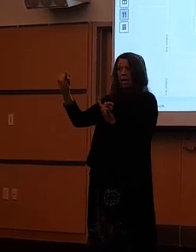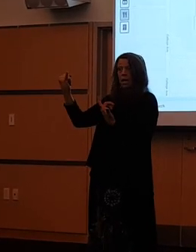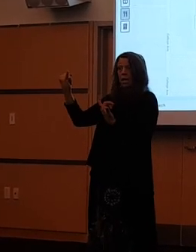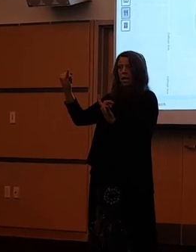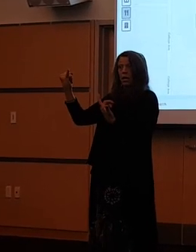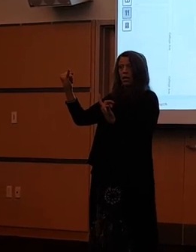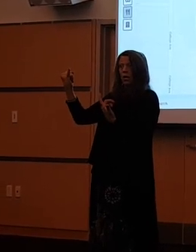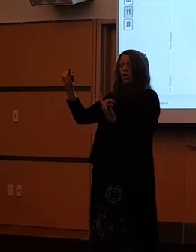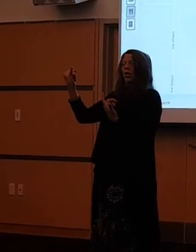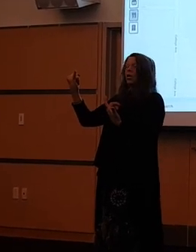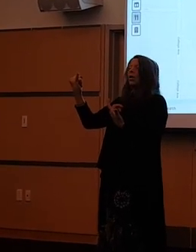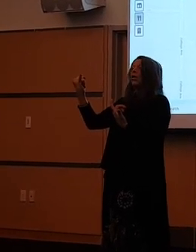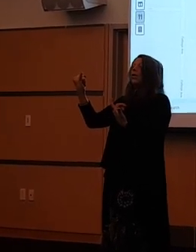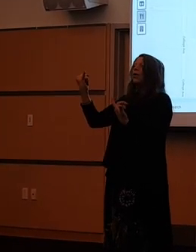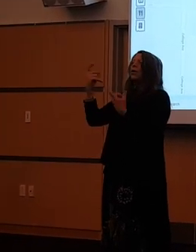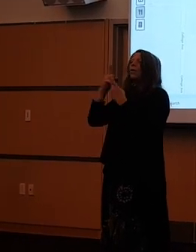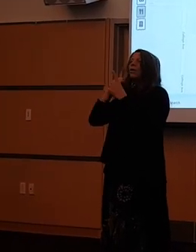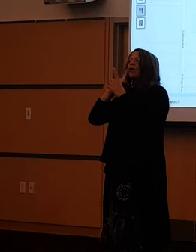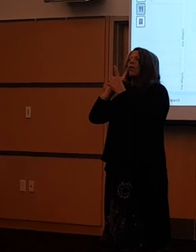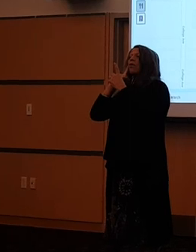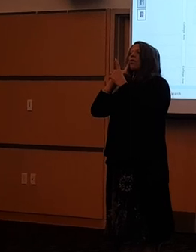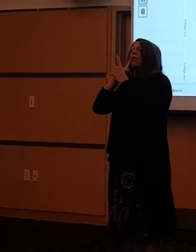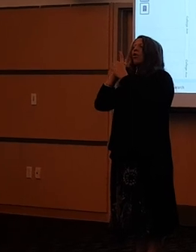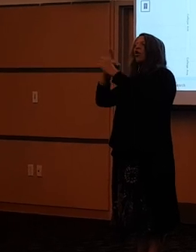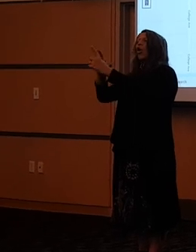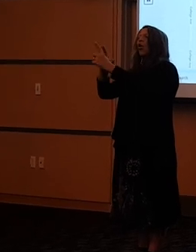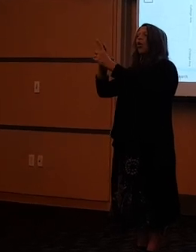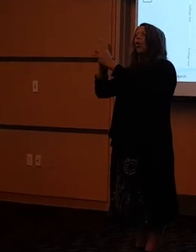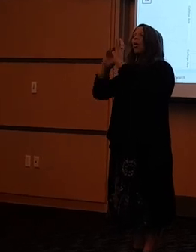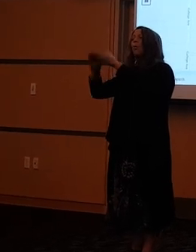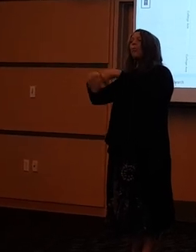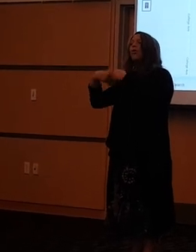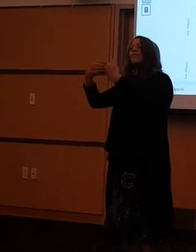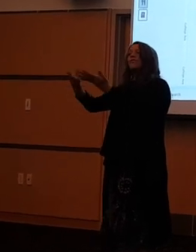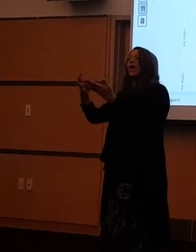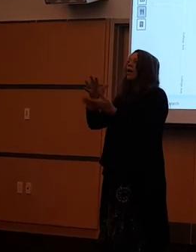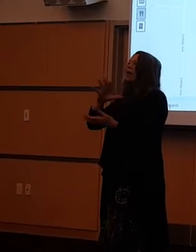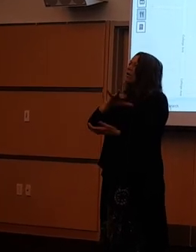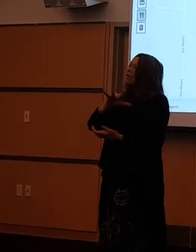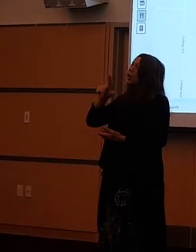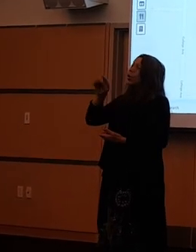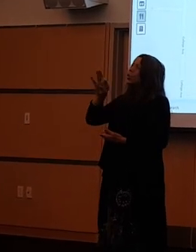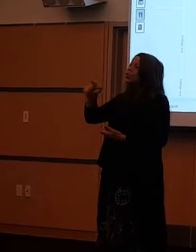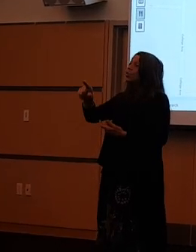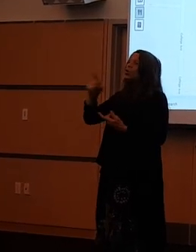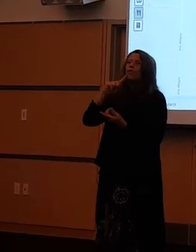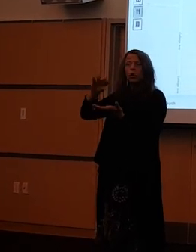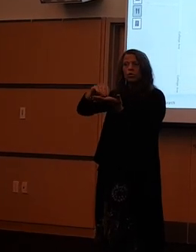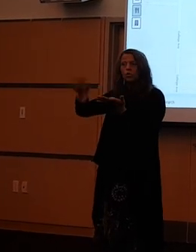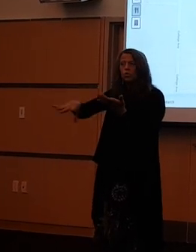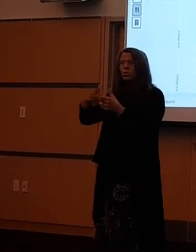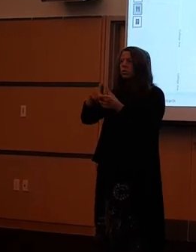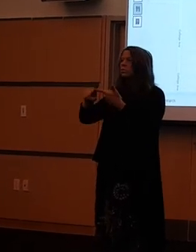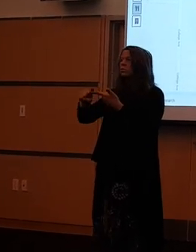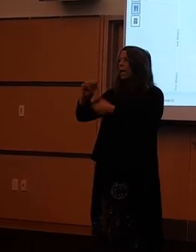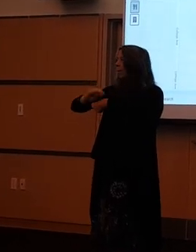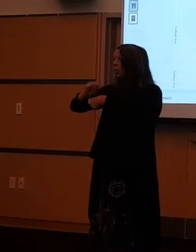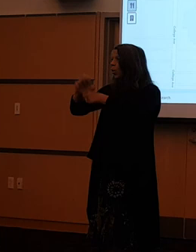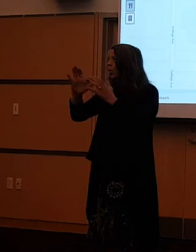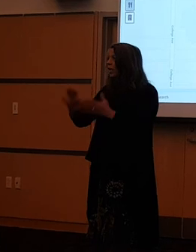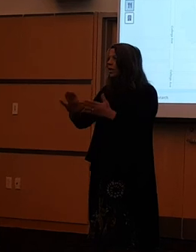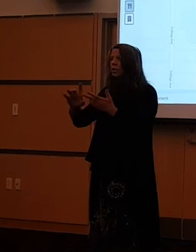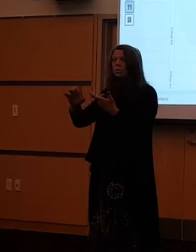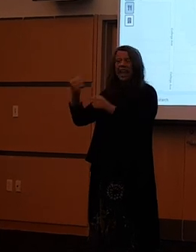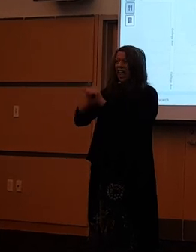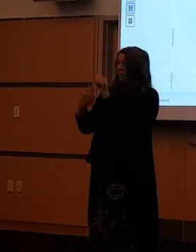to provide a tool for all the students, employees, and everyone in here